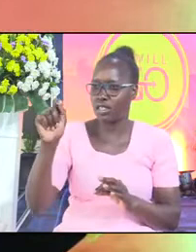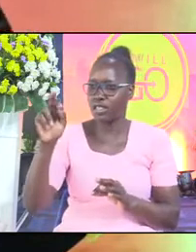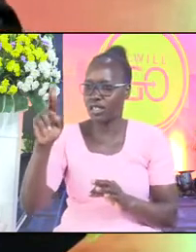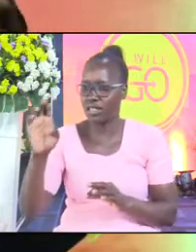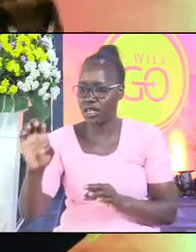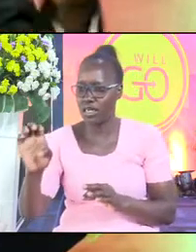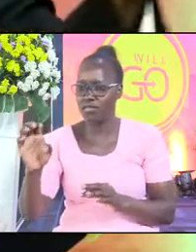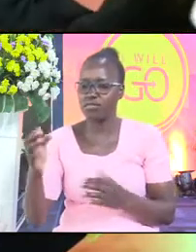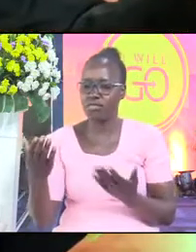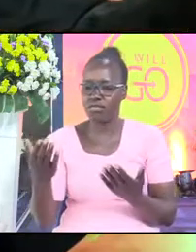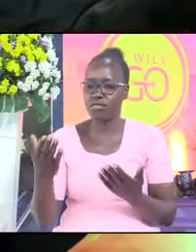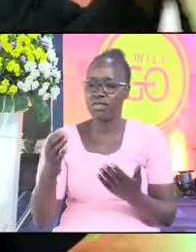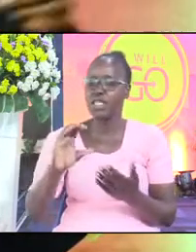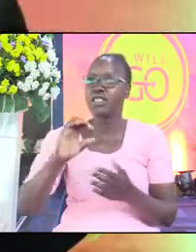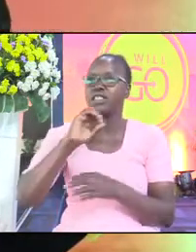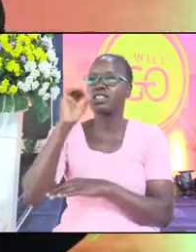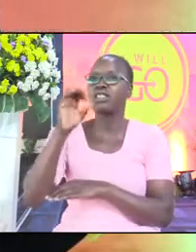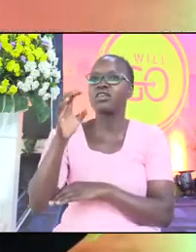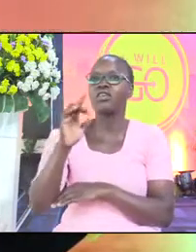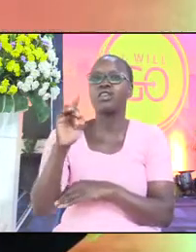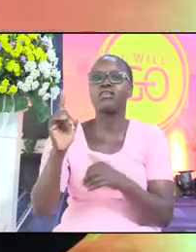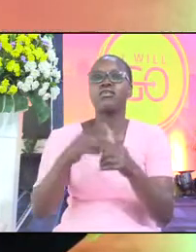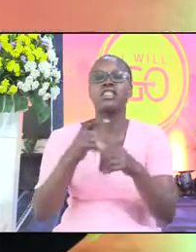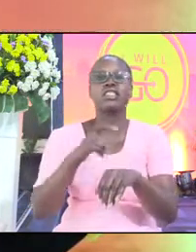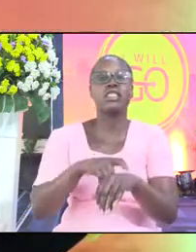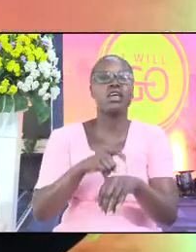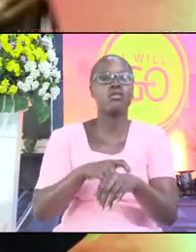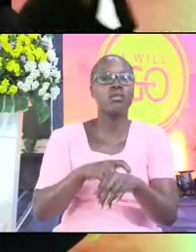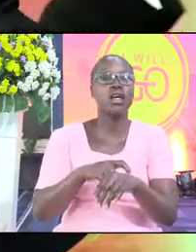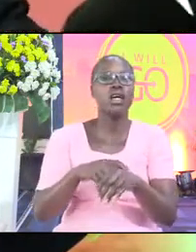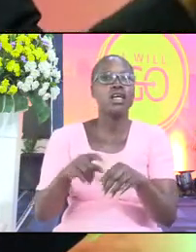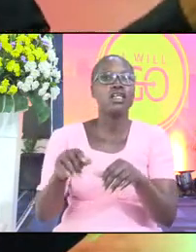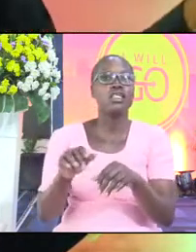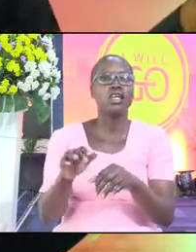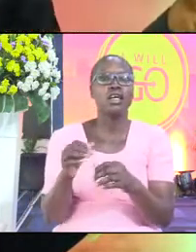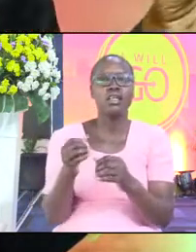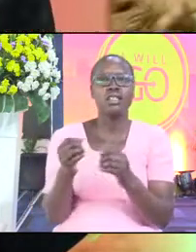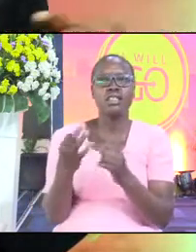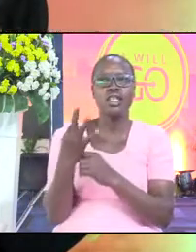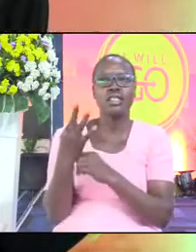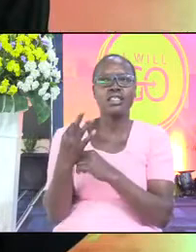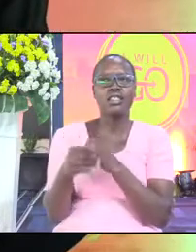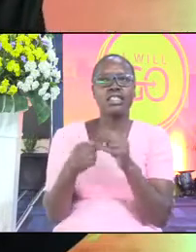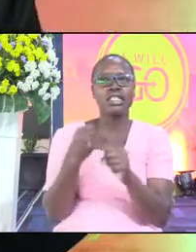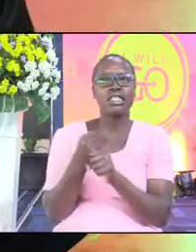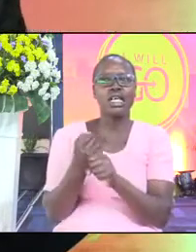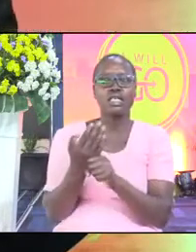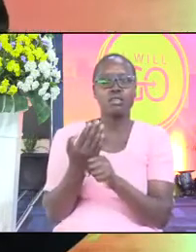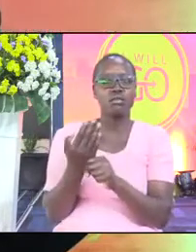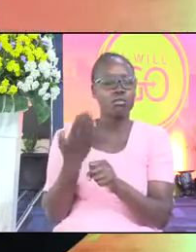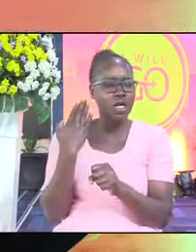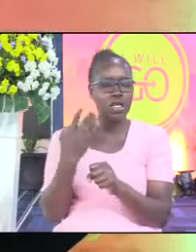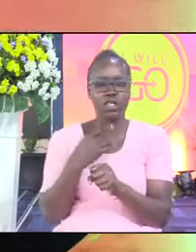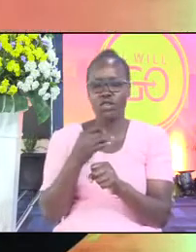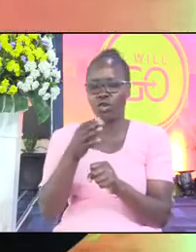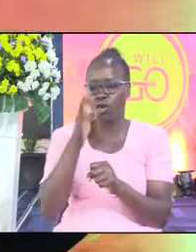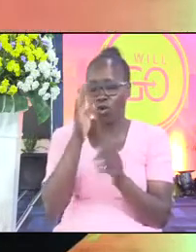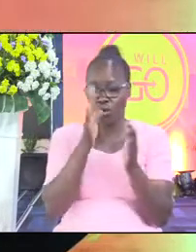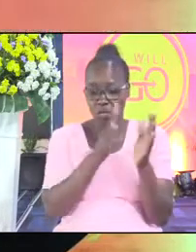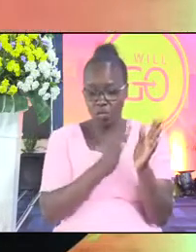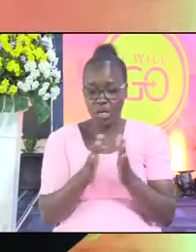first time. And then Brother Moses reminded me I preached there 13 years ago. So God has a